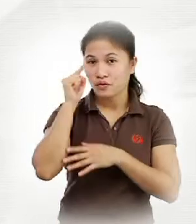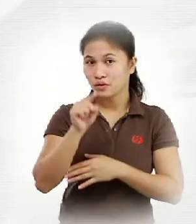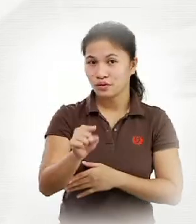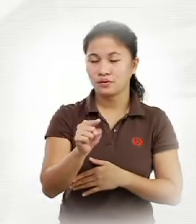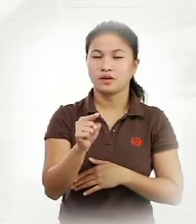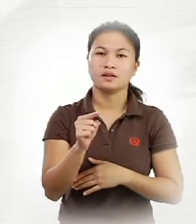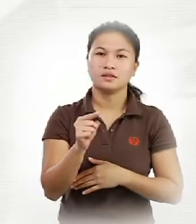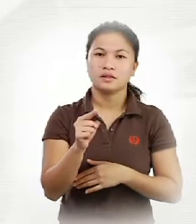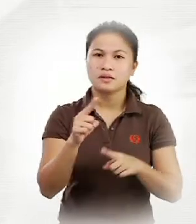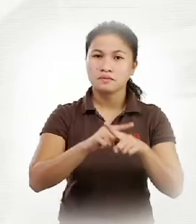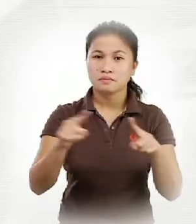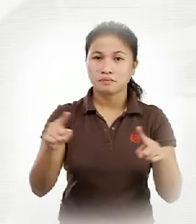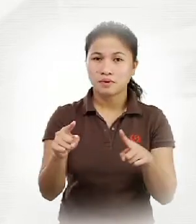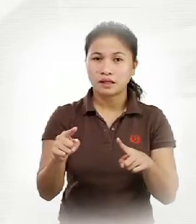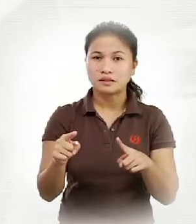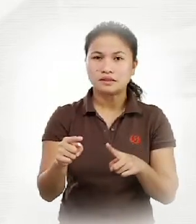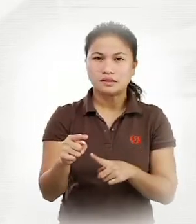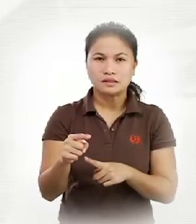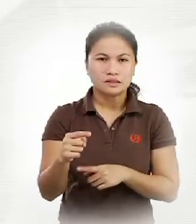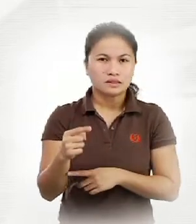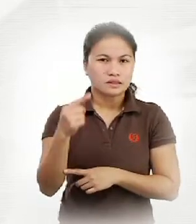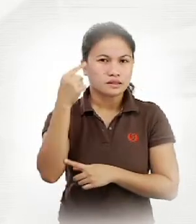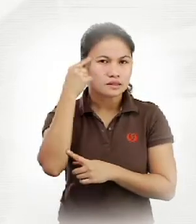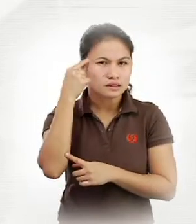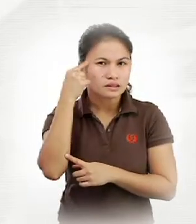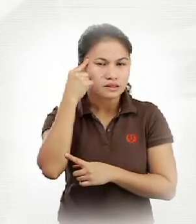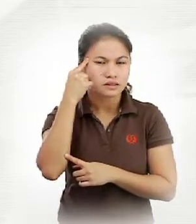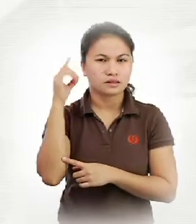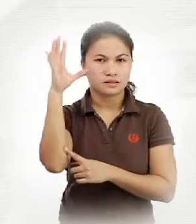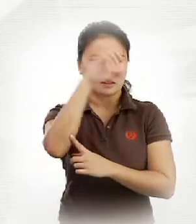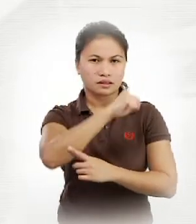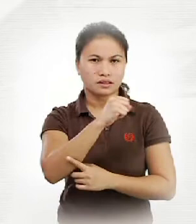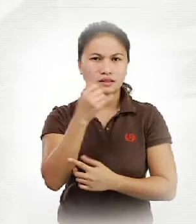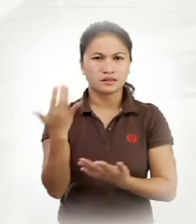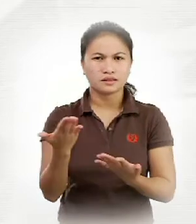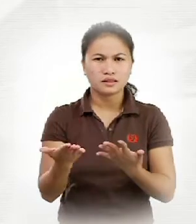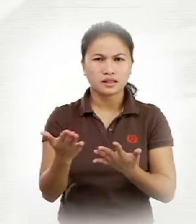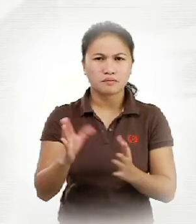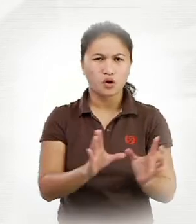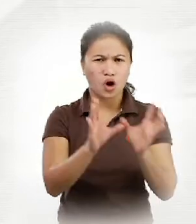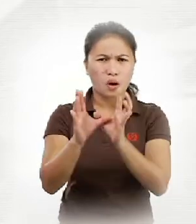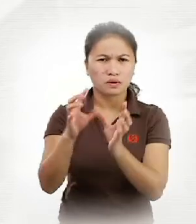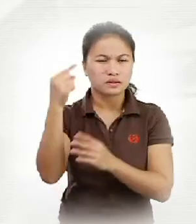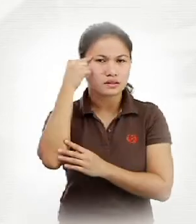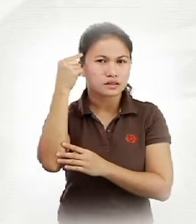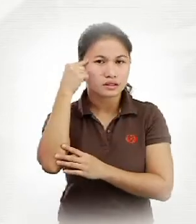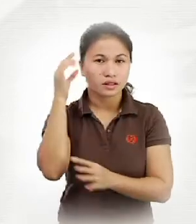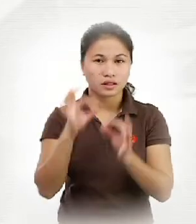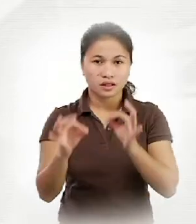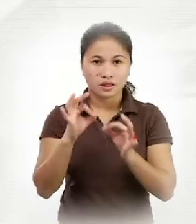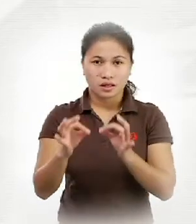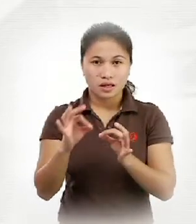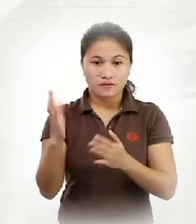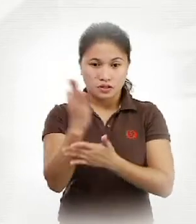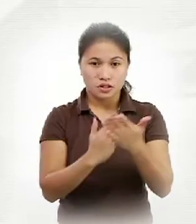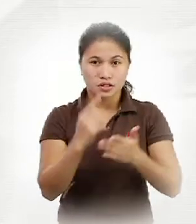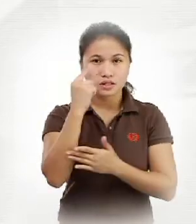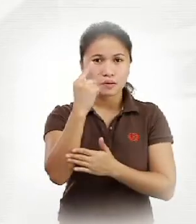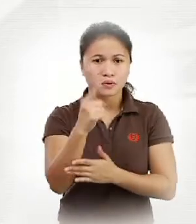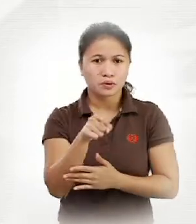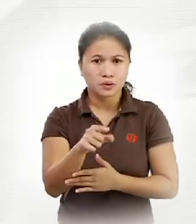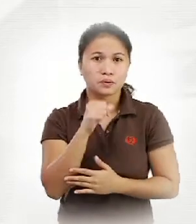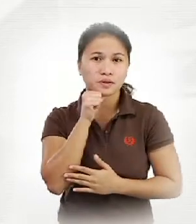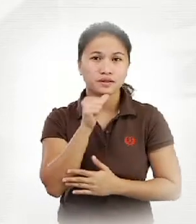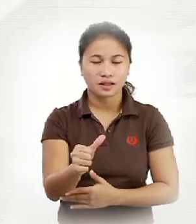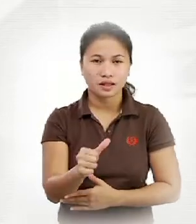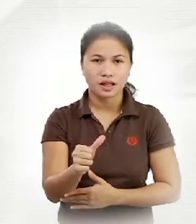you. But I guess this is also common sense. If someone is in his or her right sense,